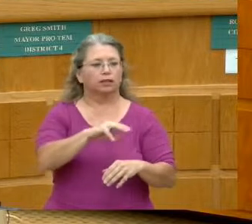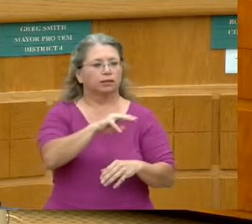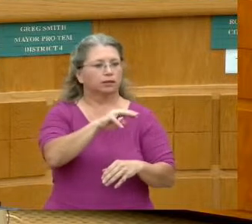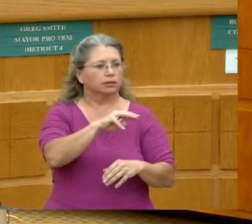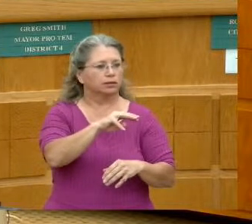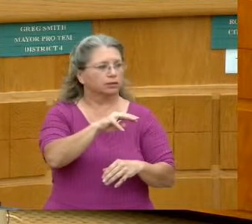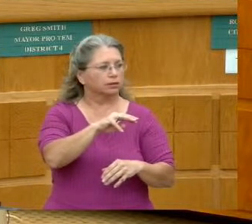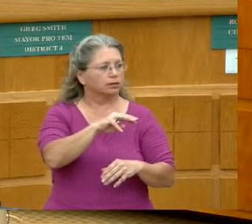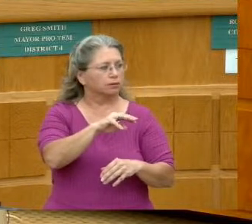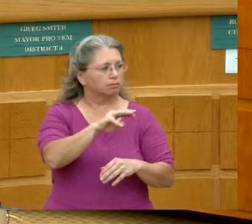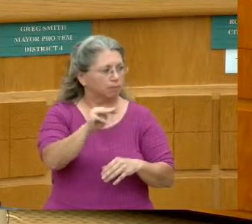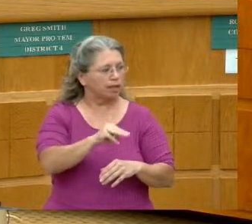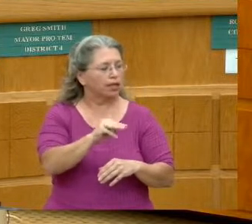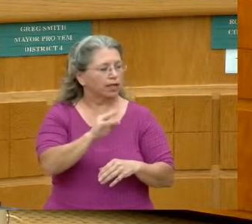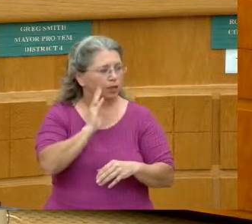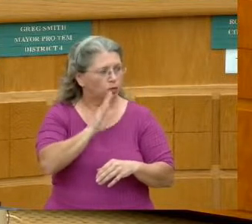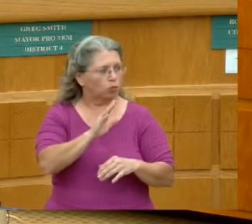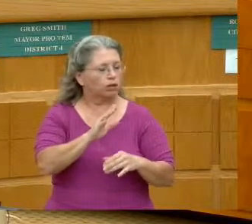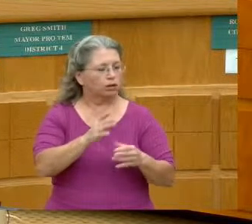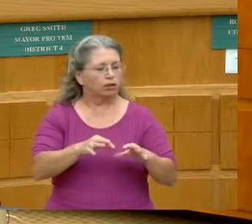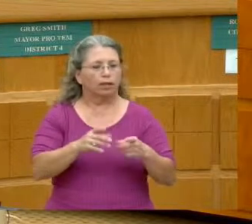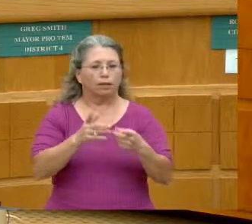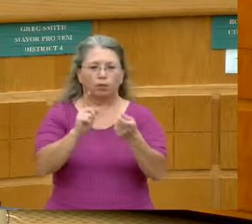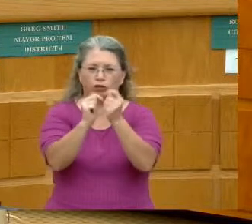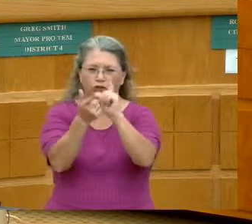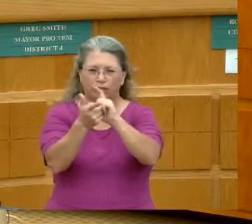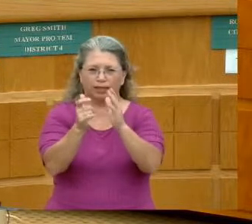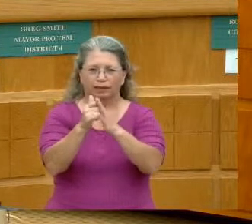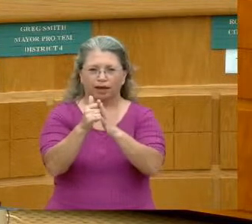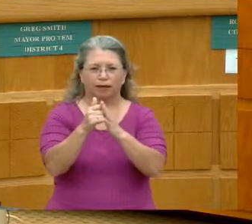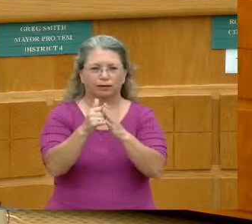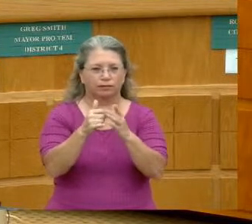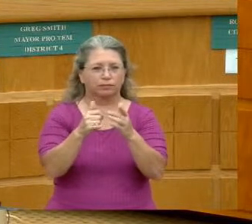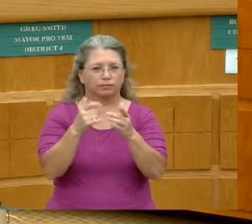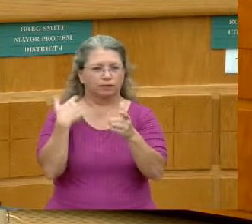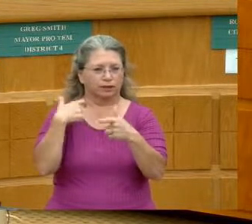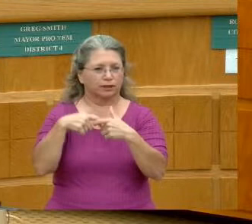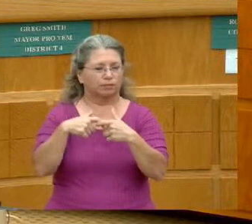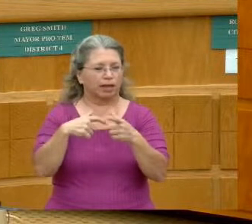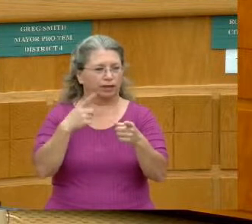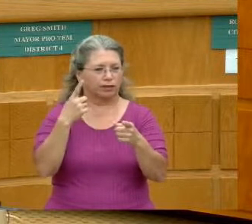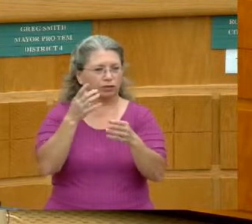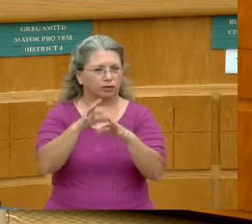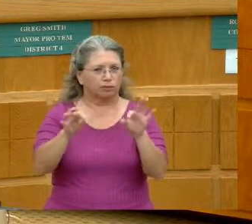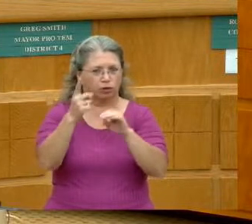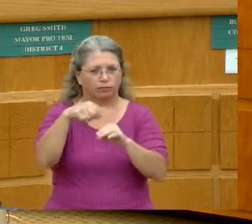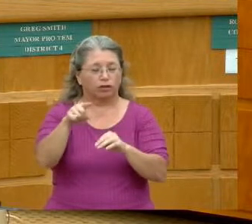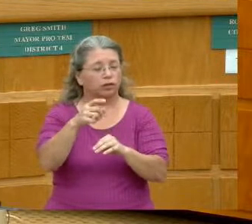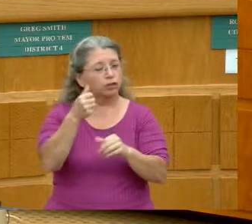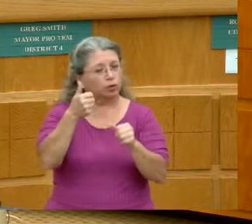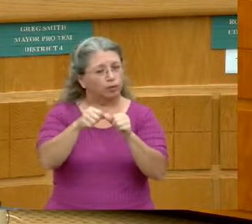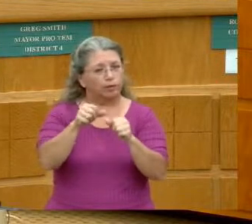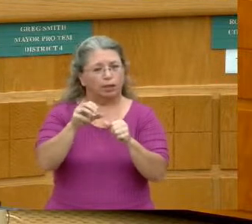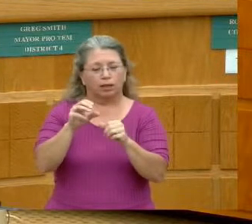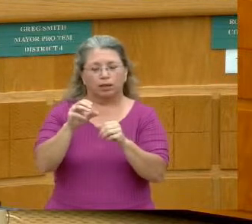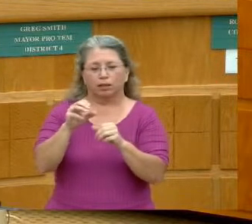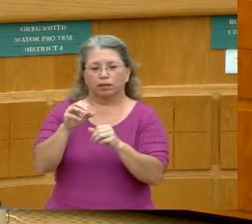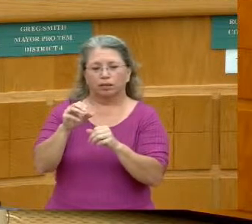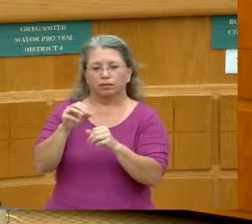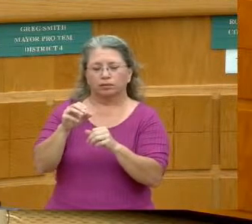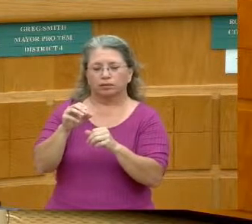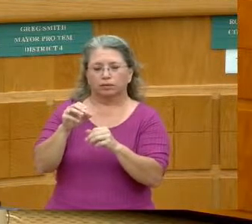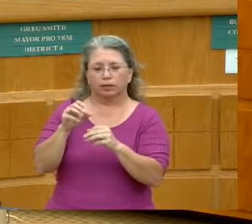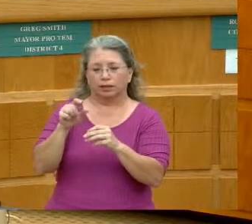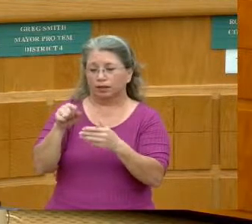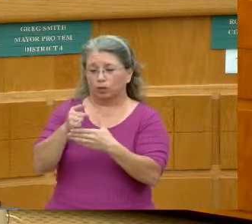translate that, Gabby? Let Gabby translate that, as that's important if people are tracking this. So that being that no update over the weekend because we're not getting good data, so we